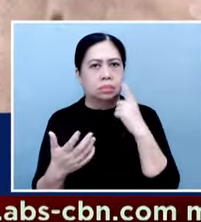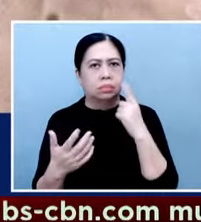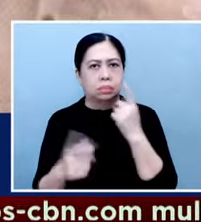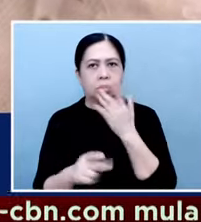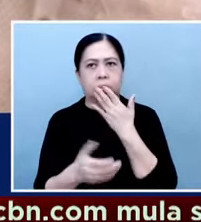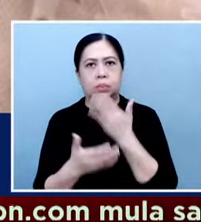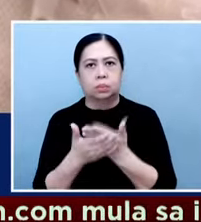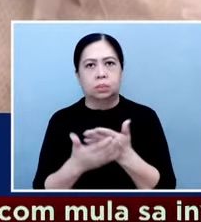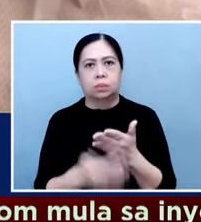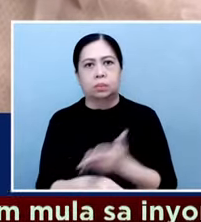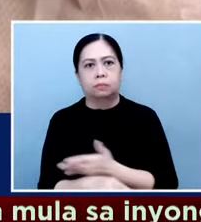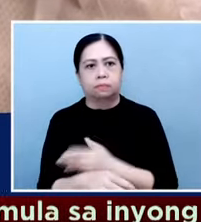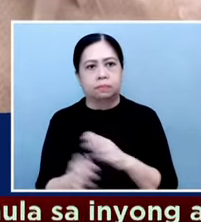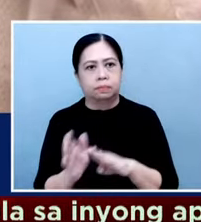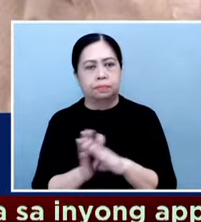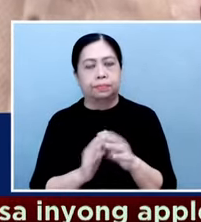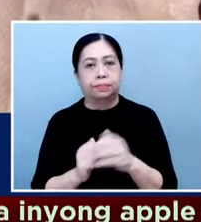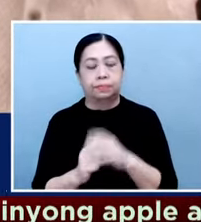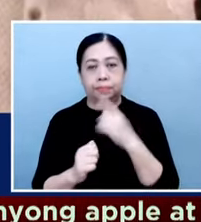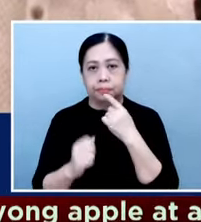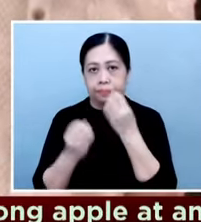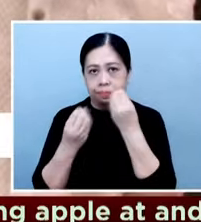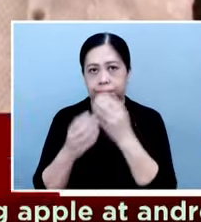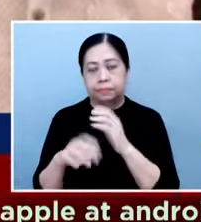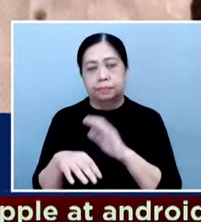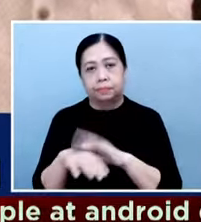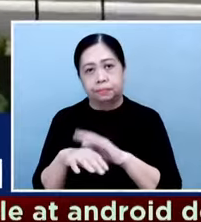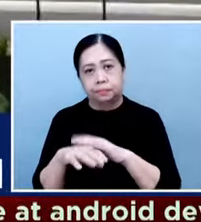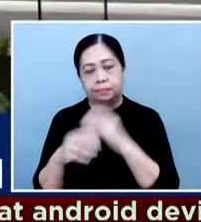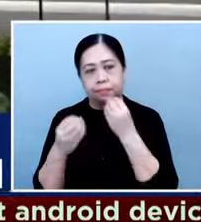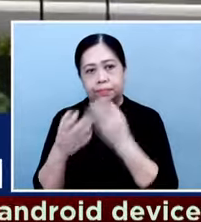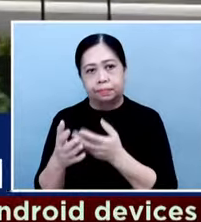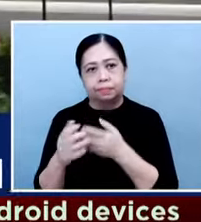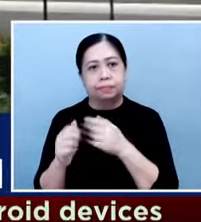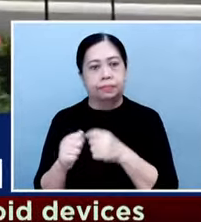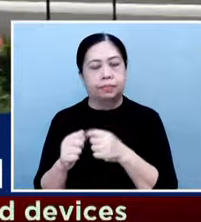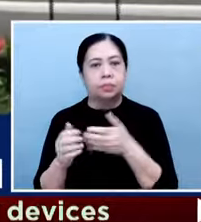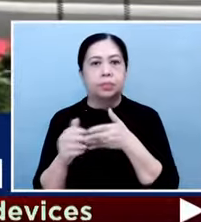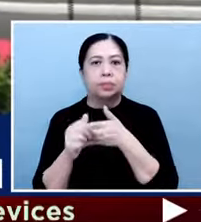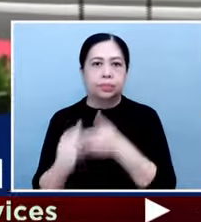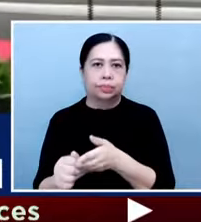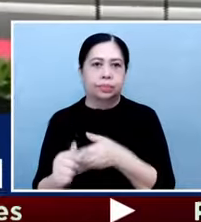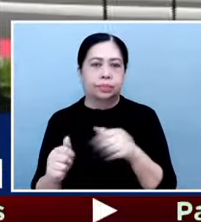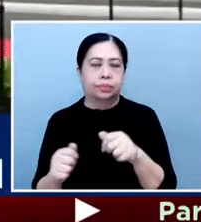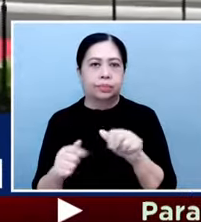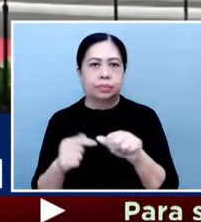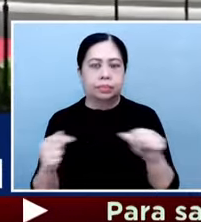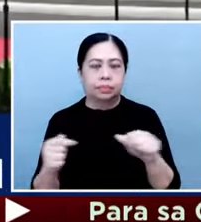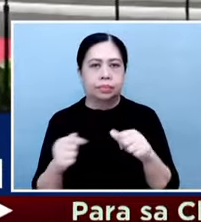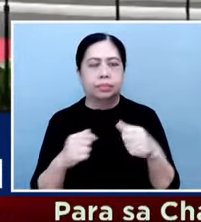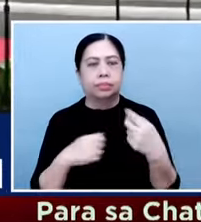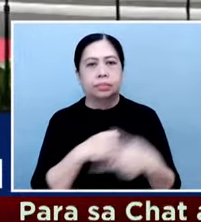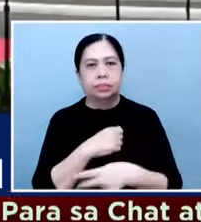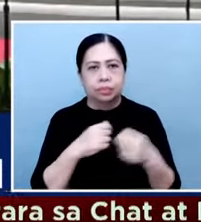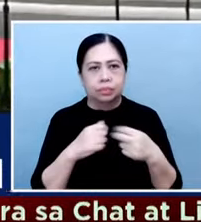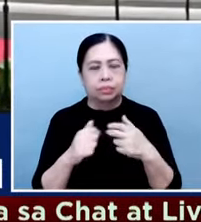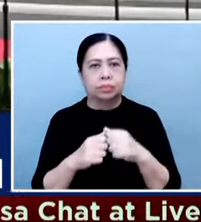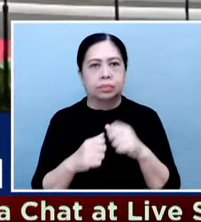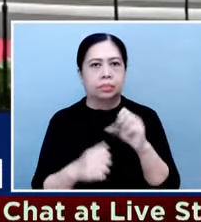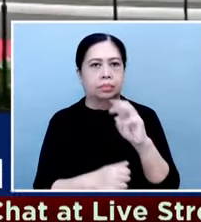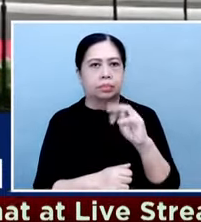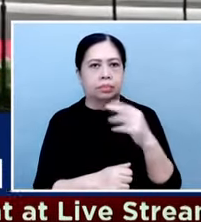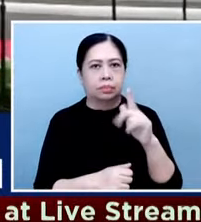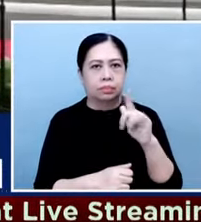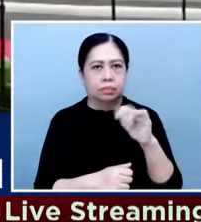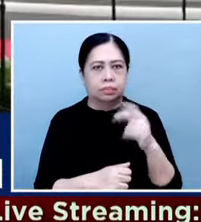progress. Binili na naman ni Pangulo Marcos si Recto na pangunahan ang anti-smuggling drive at pagsukpo sa mga